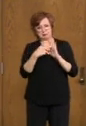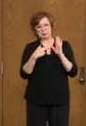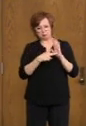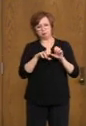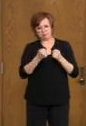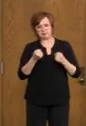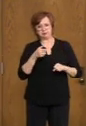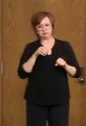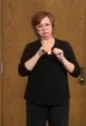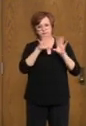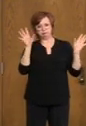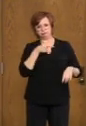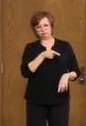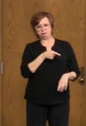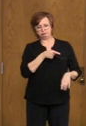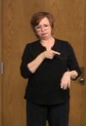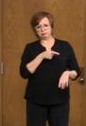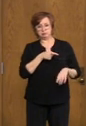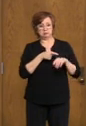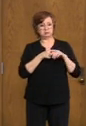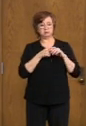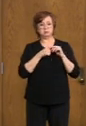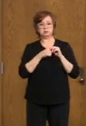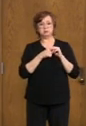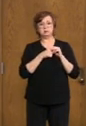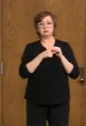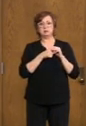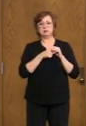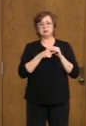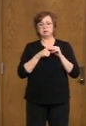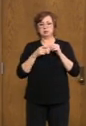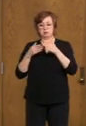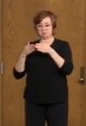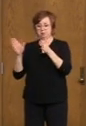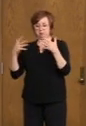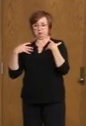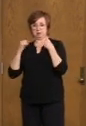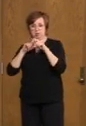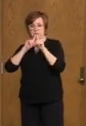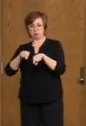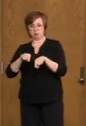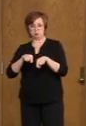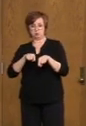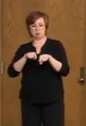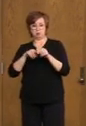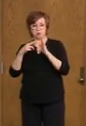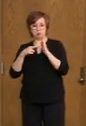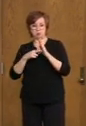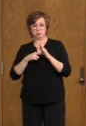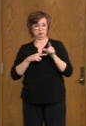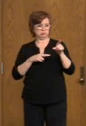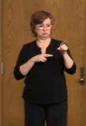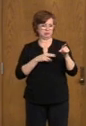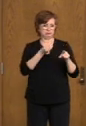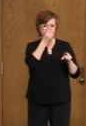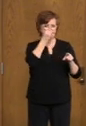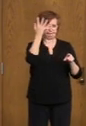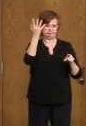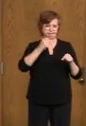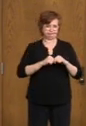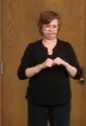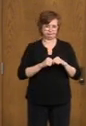orders recommend, and most certainly outside of what the public health laws allow for. But the vast majority